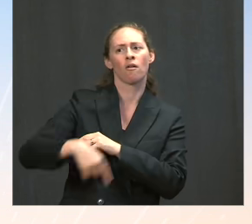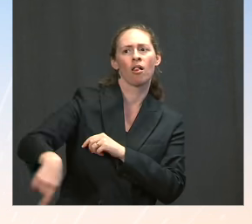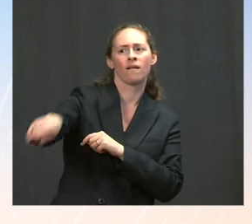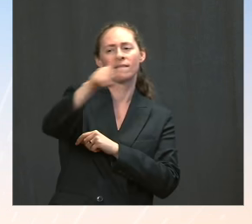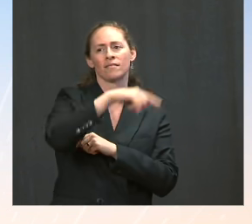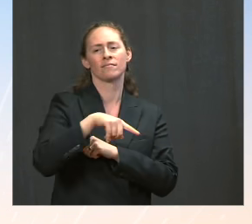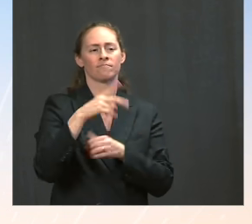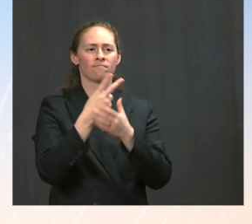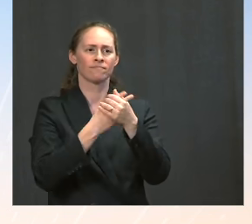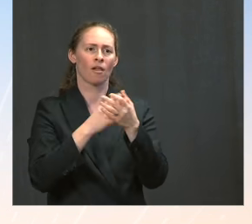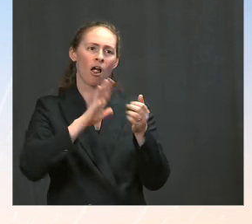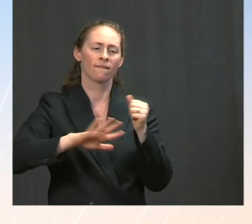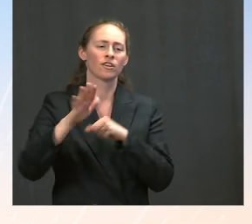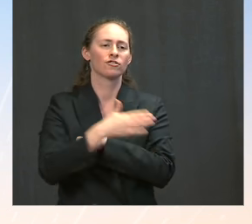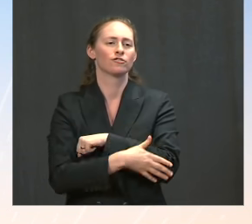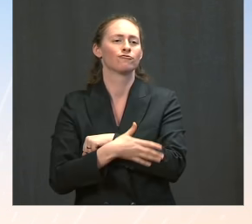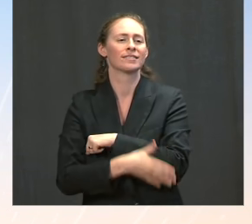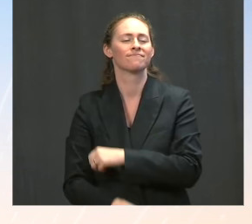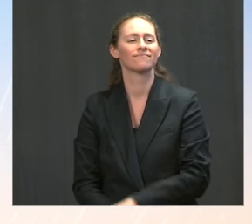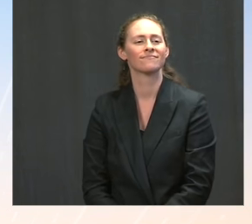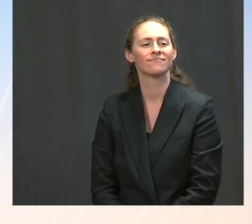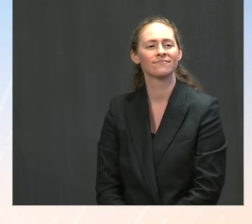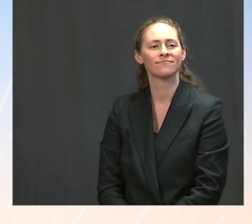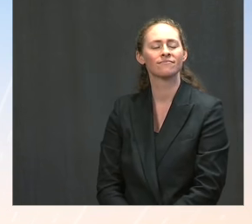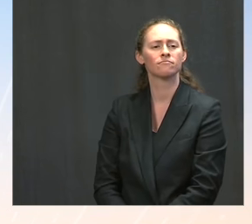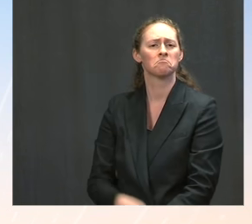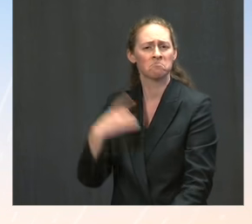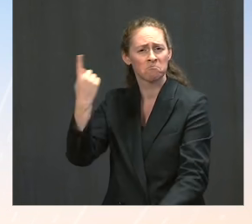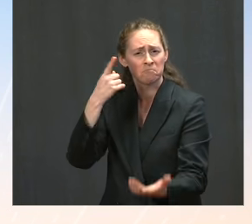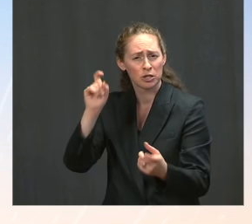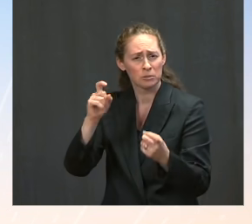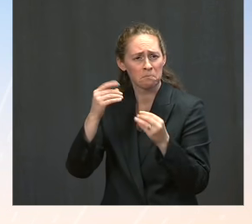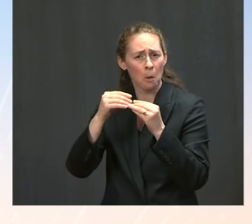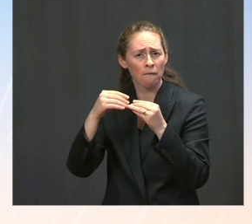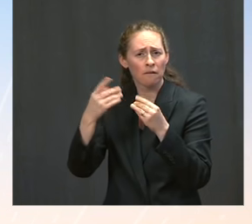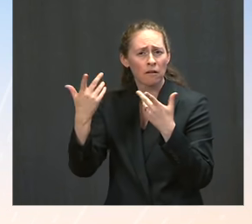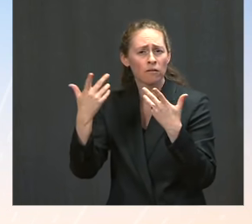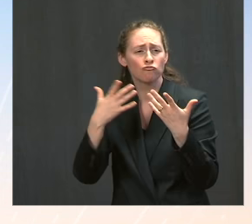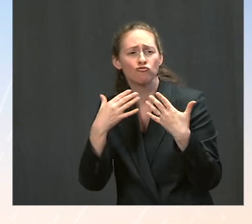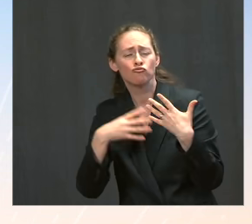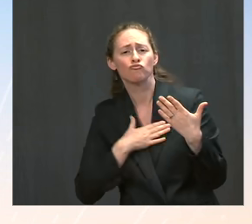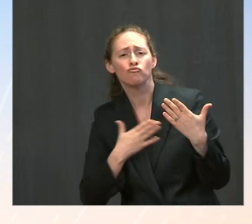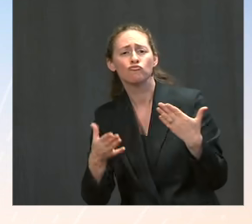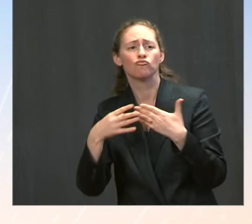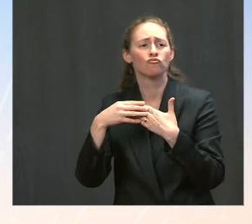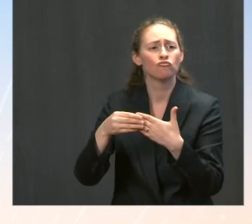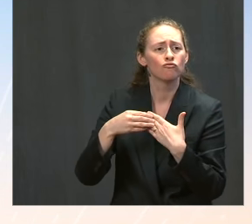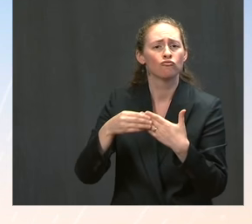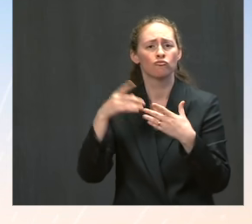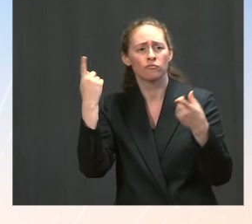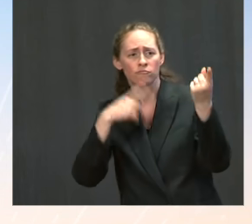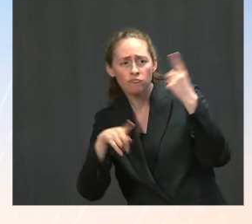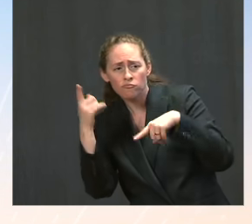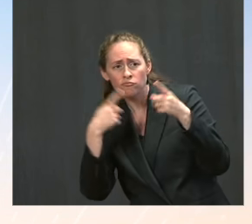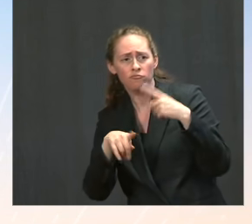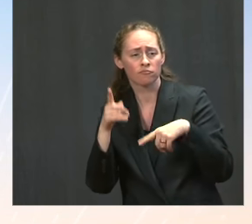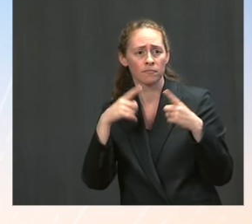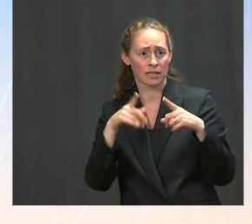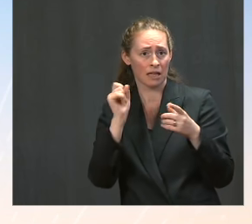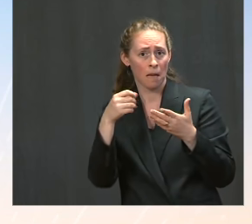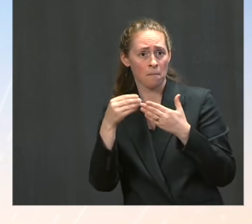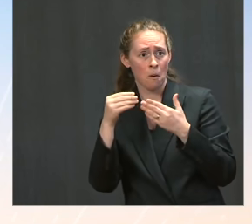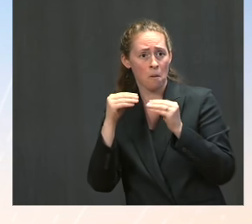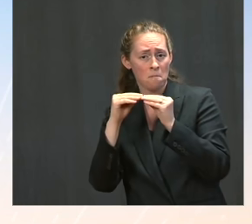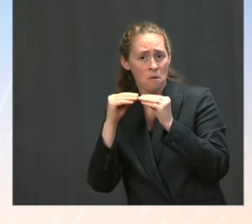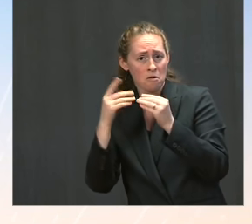to add more money to this bill for those measures that got wide support on the Hill? I think there was a clear agreement